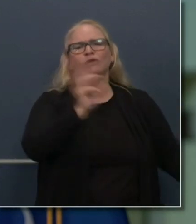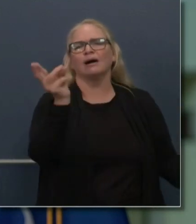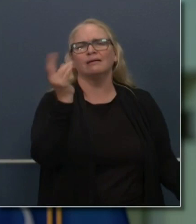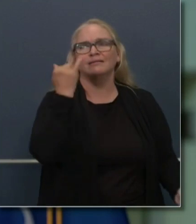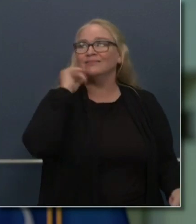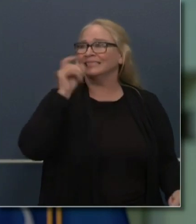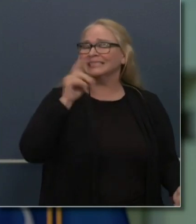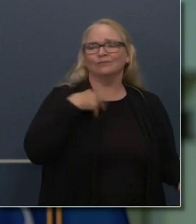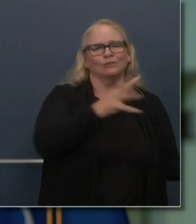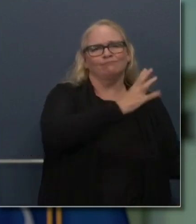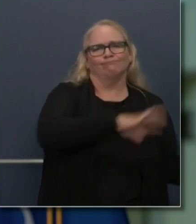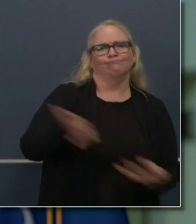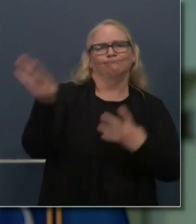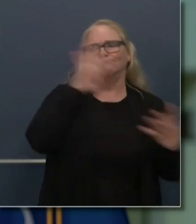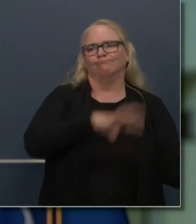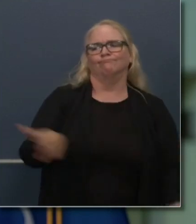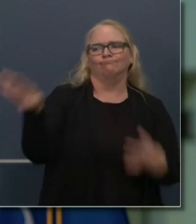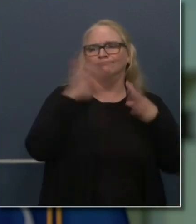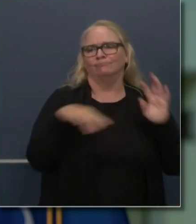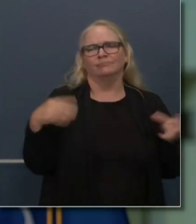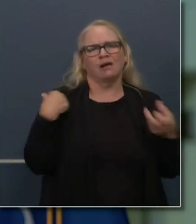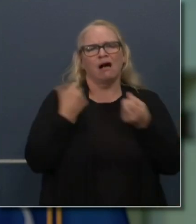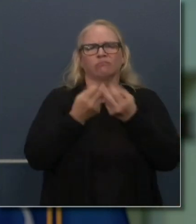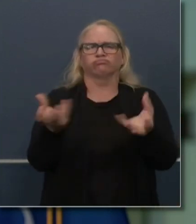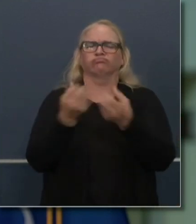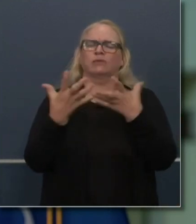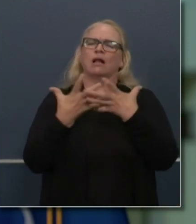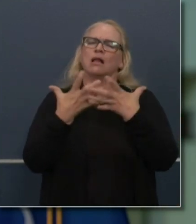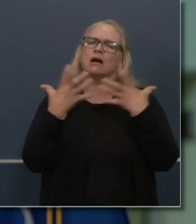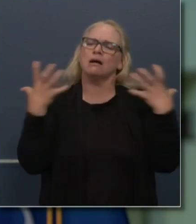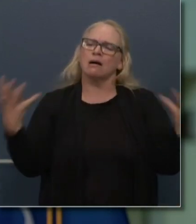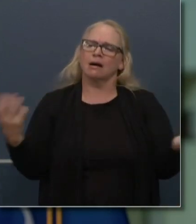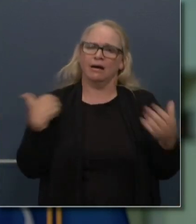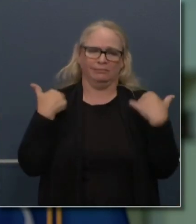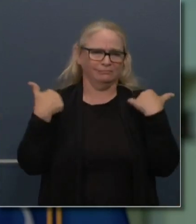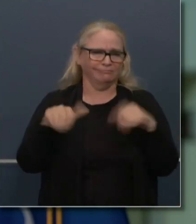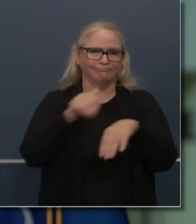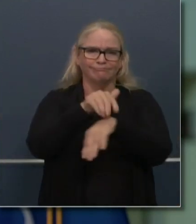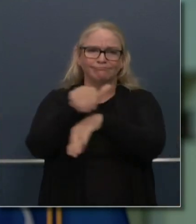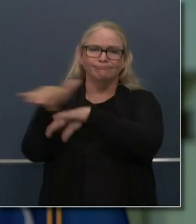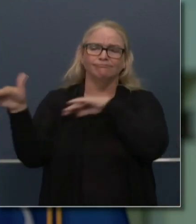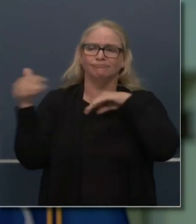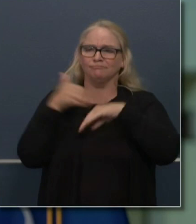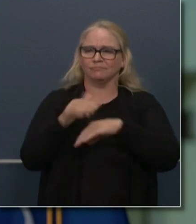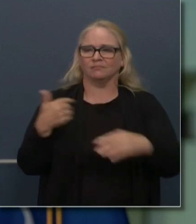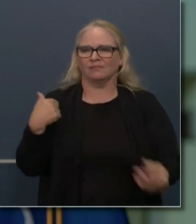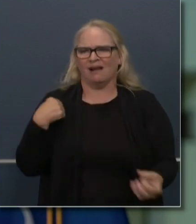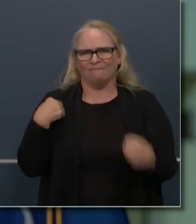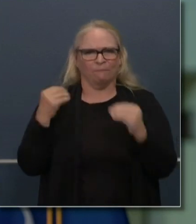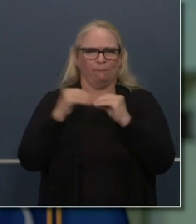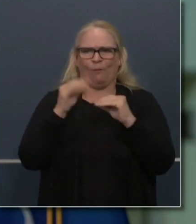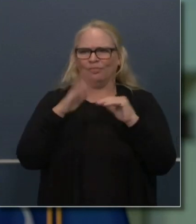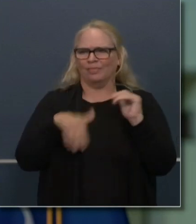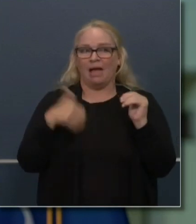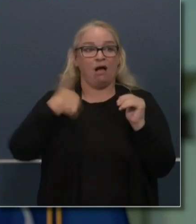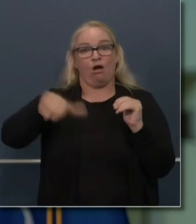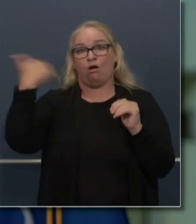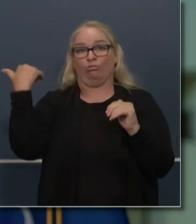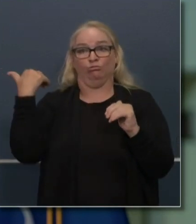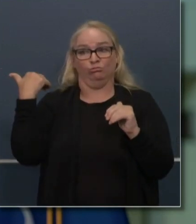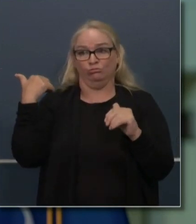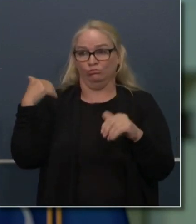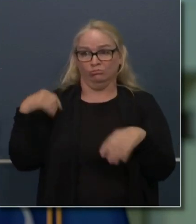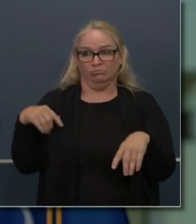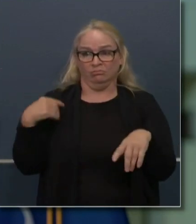unprecedented amount. We've gone out and we've acknowledged we need to do more on testing, and we have put the accelerator on and increased that testing